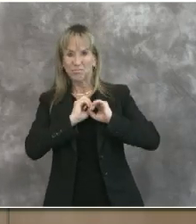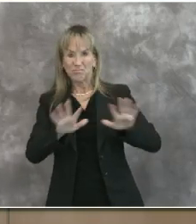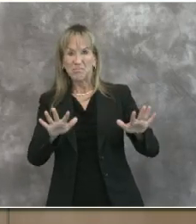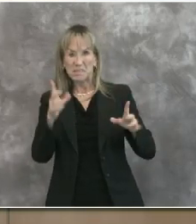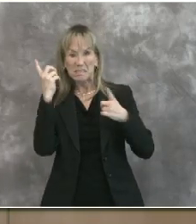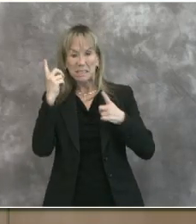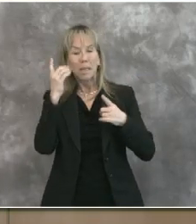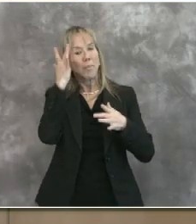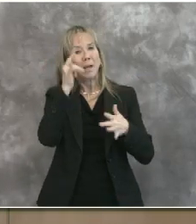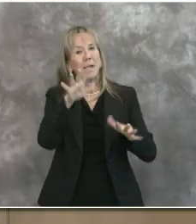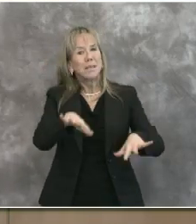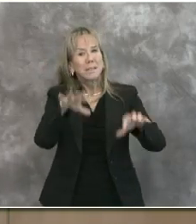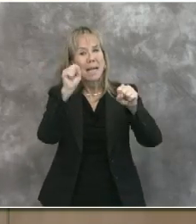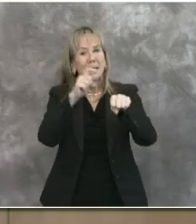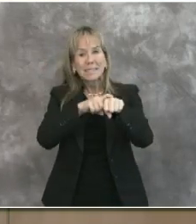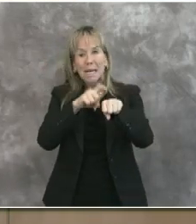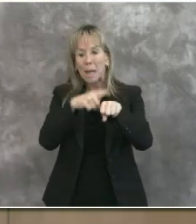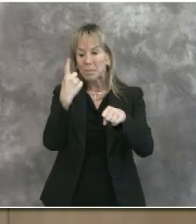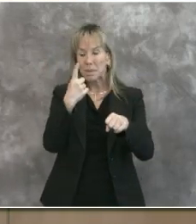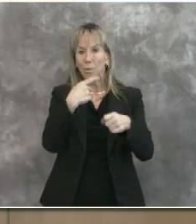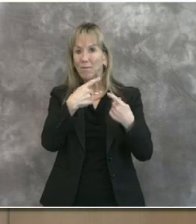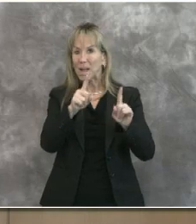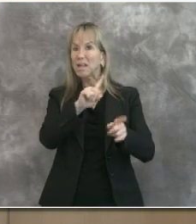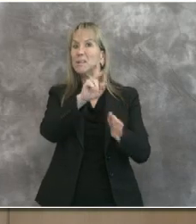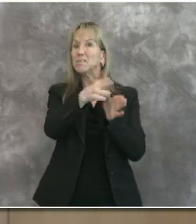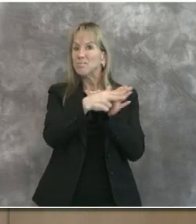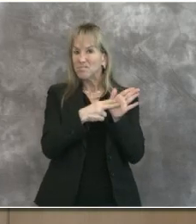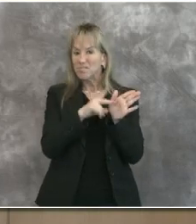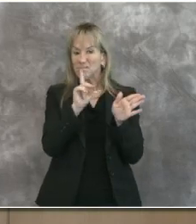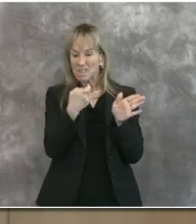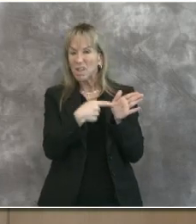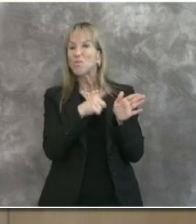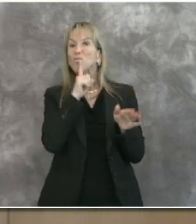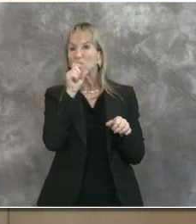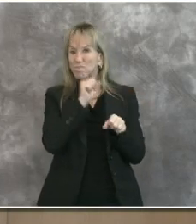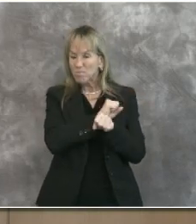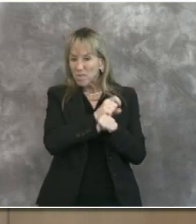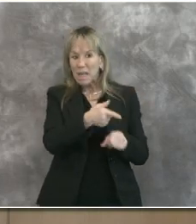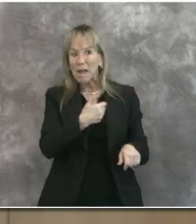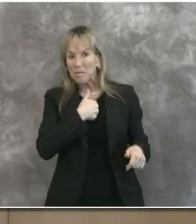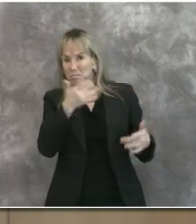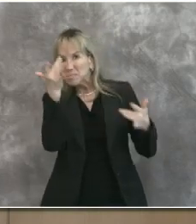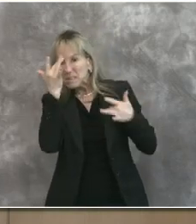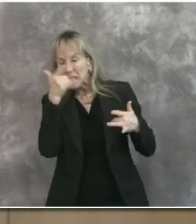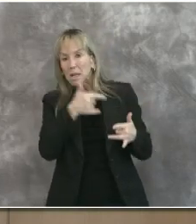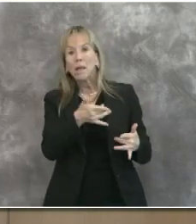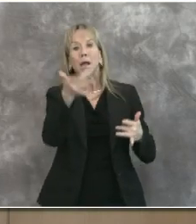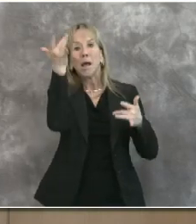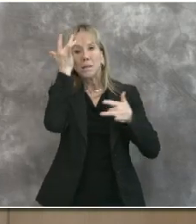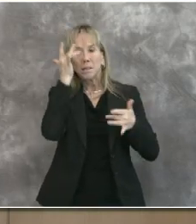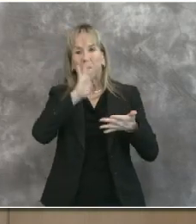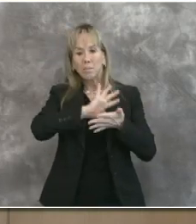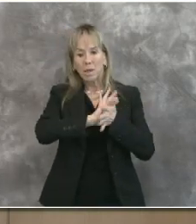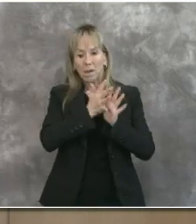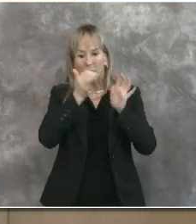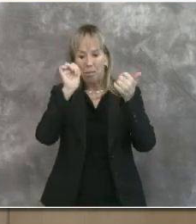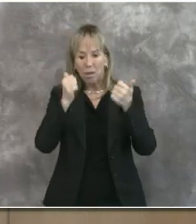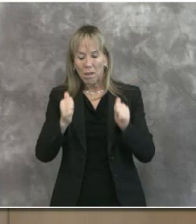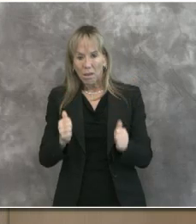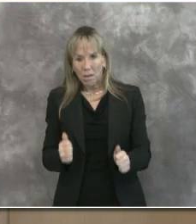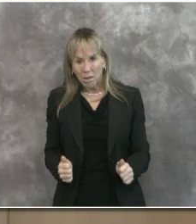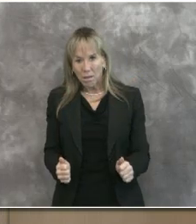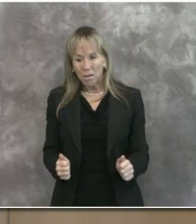with an illness, and then it sometimes takes time for an individual's illness to progress, and